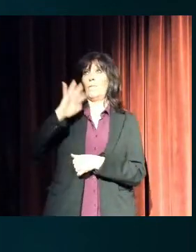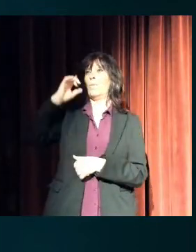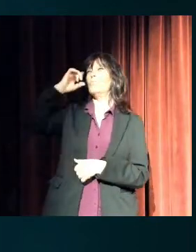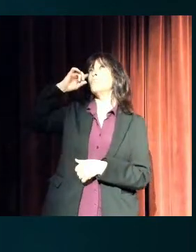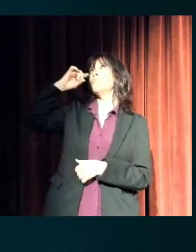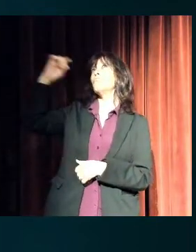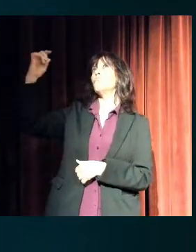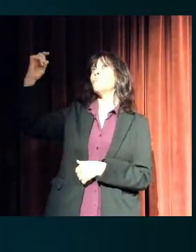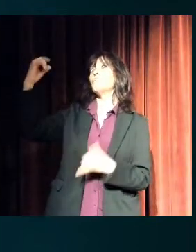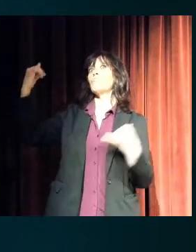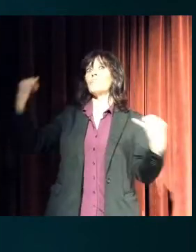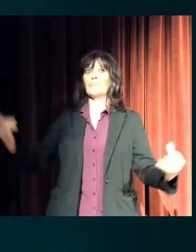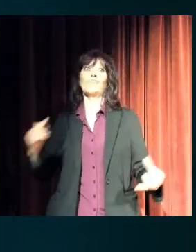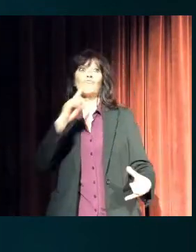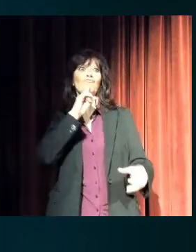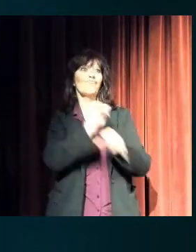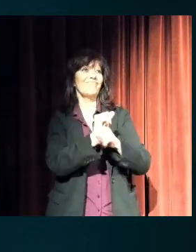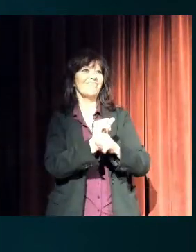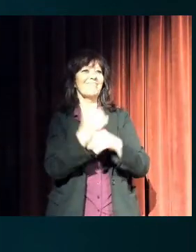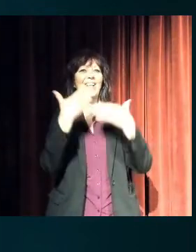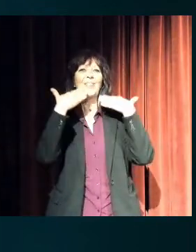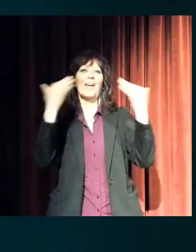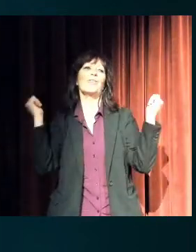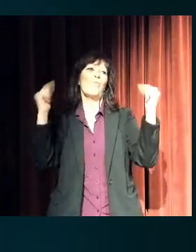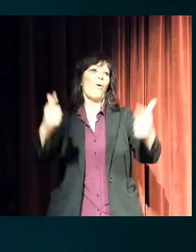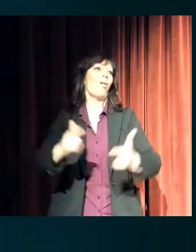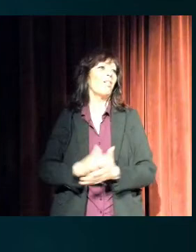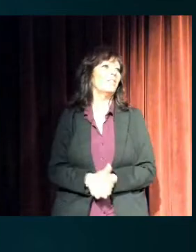dream a reality. Thank you all.